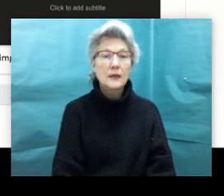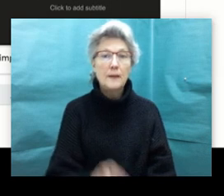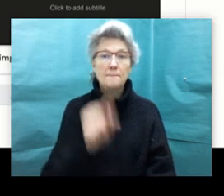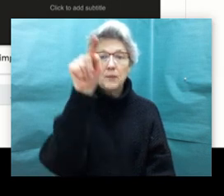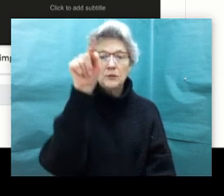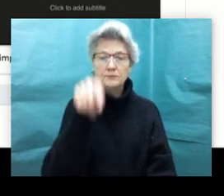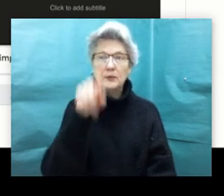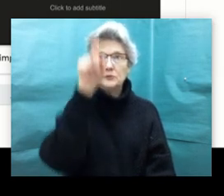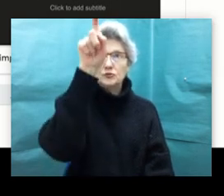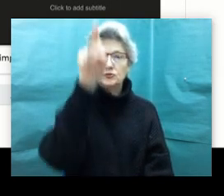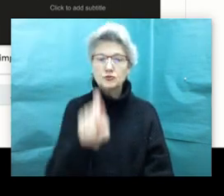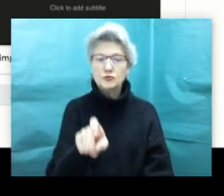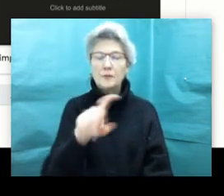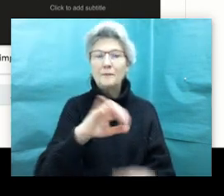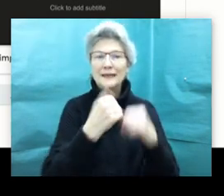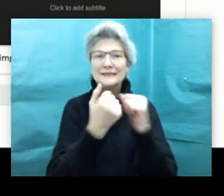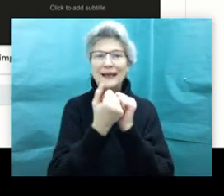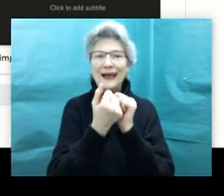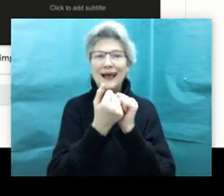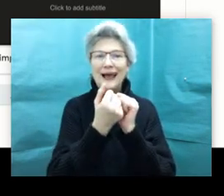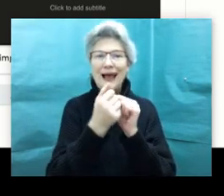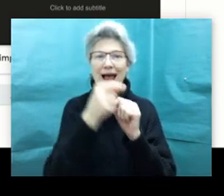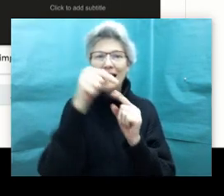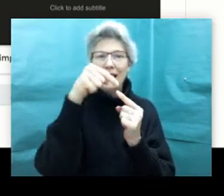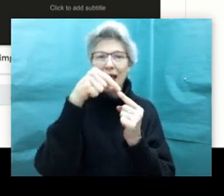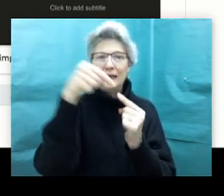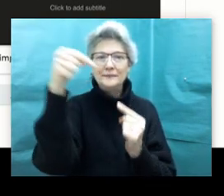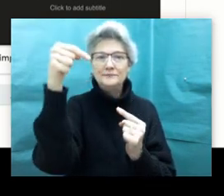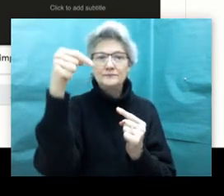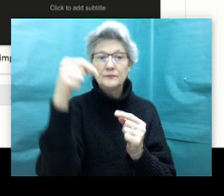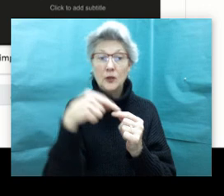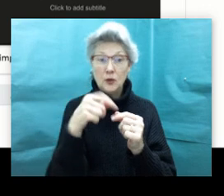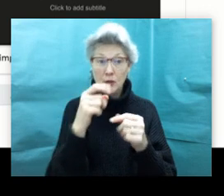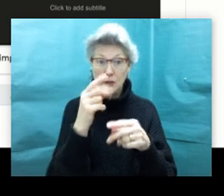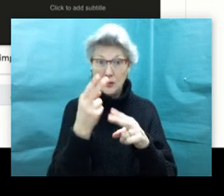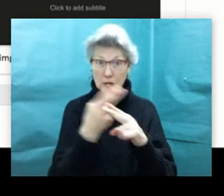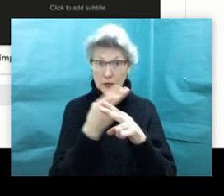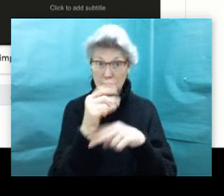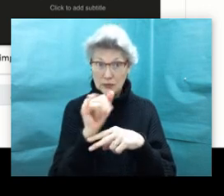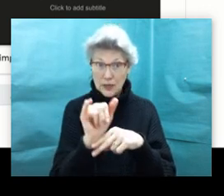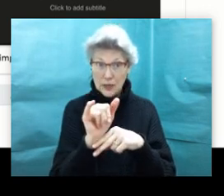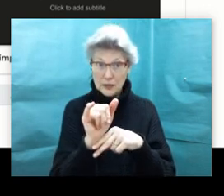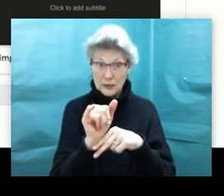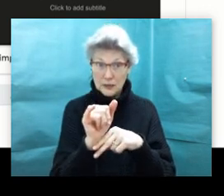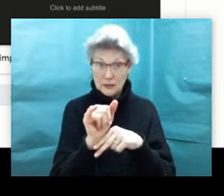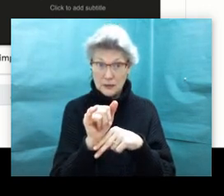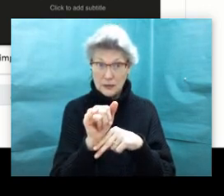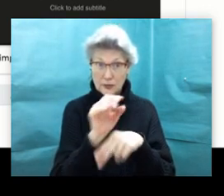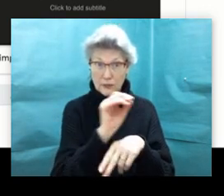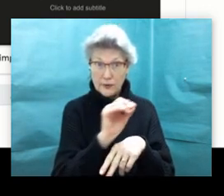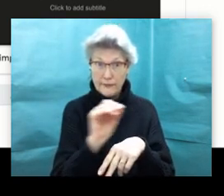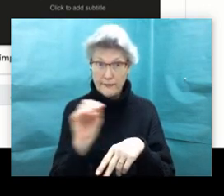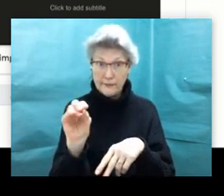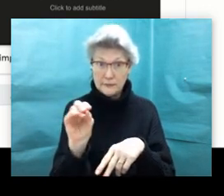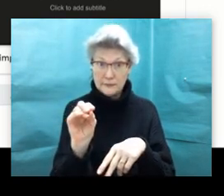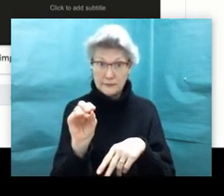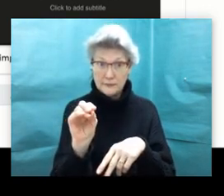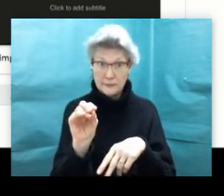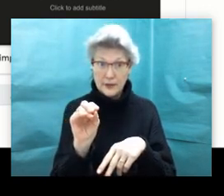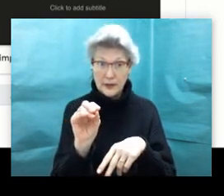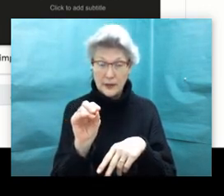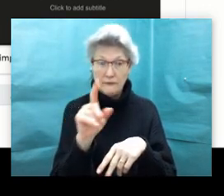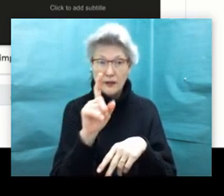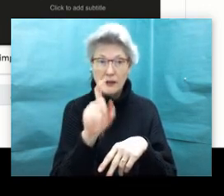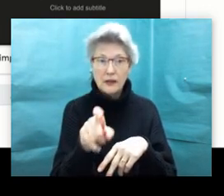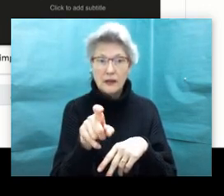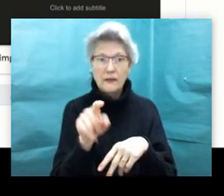it creates a line, or really a line segment, right? So you can use this and you can drag it around, and then if you click on